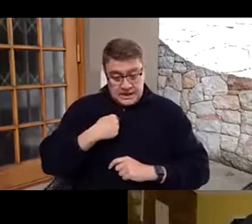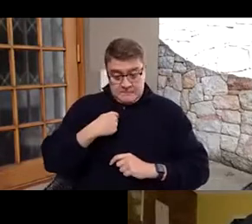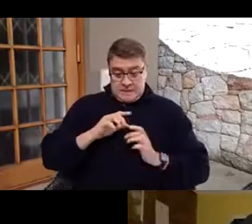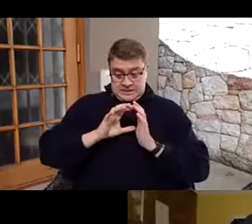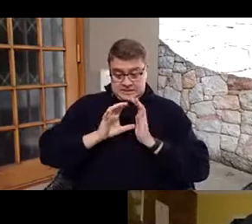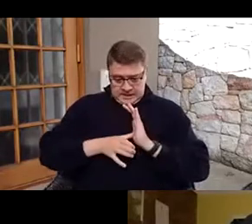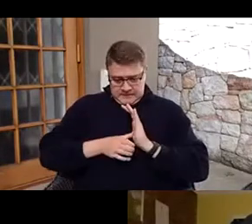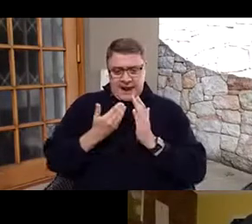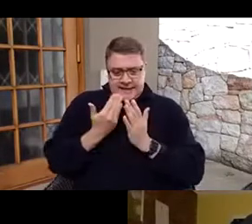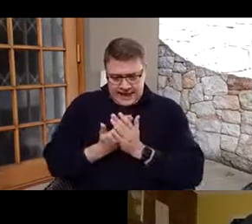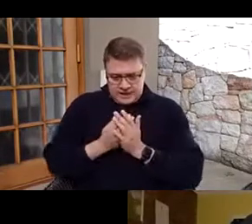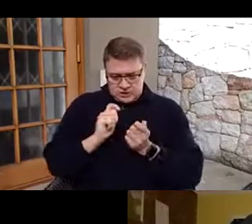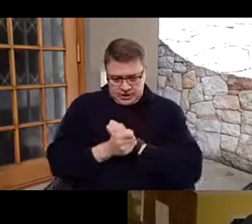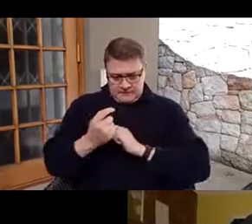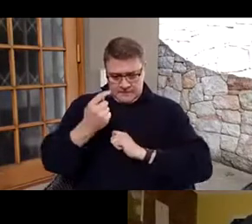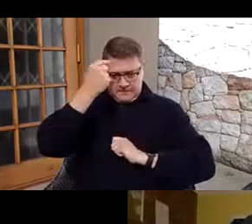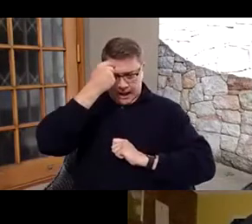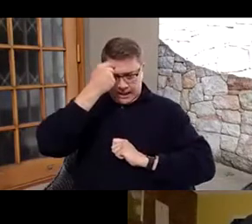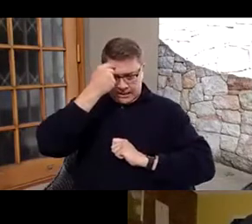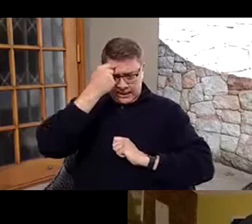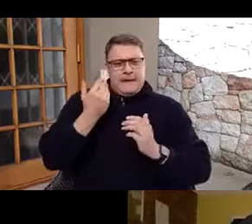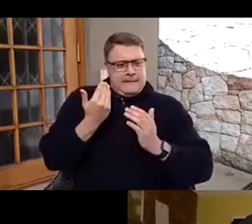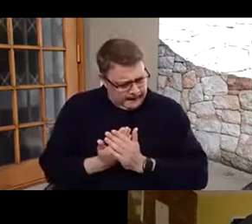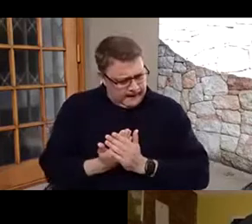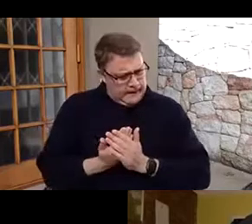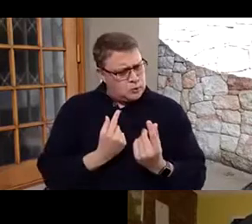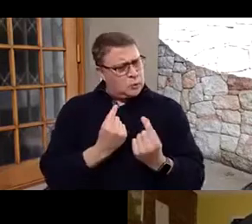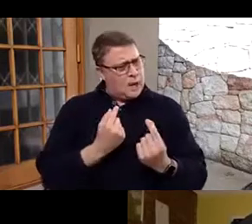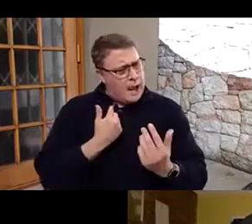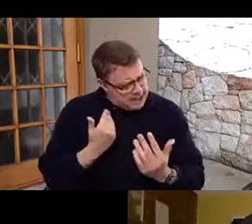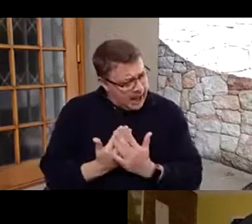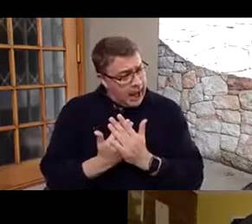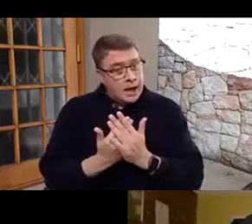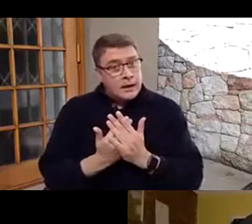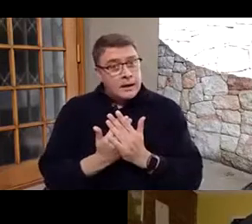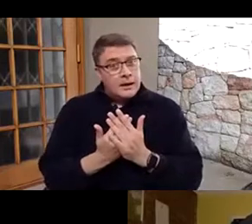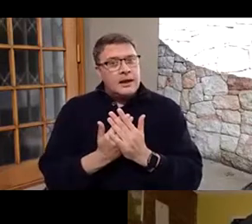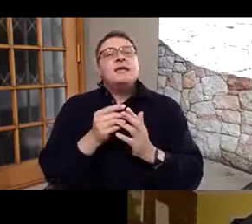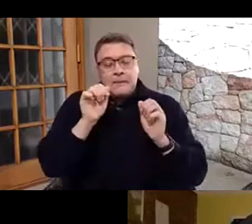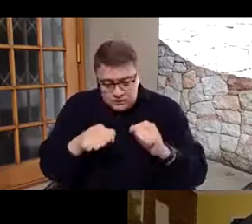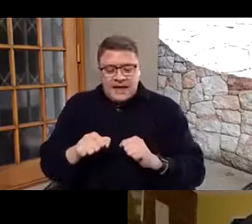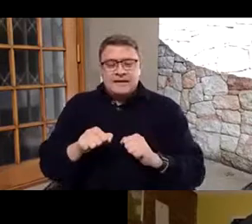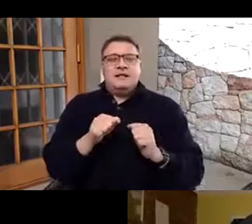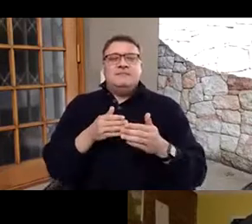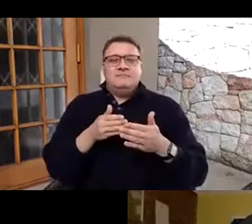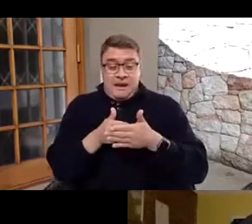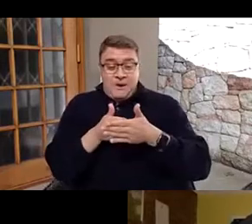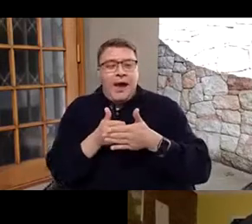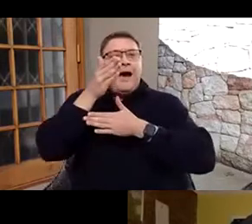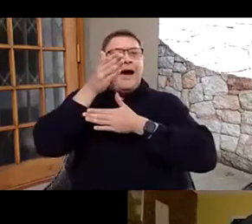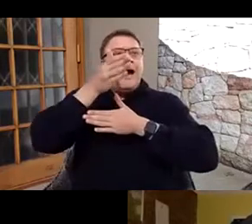your own mindset, going, I actually can do it. And I think that's potentially the biggest barrier that we all face,